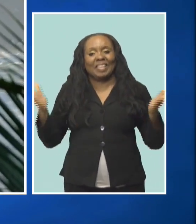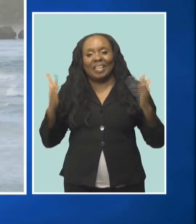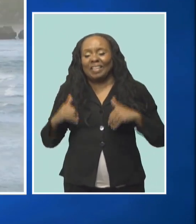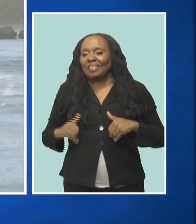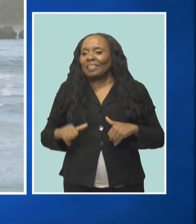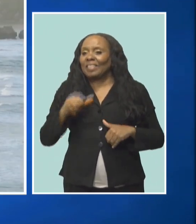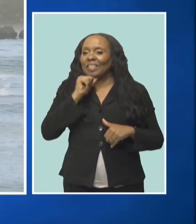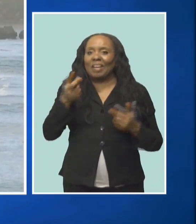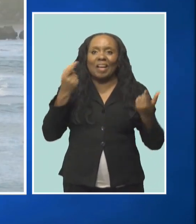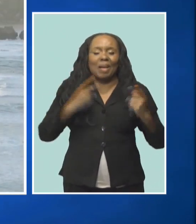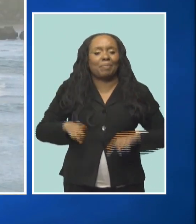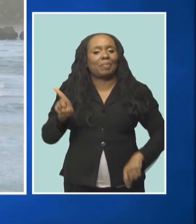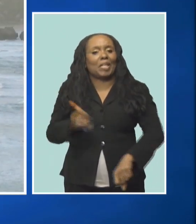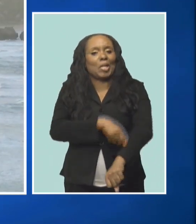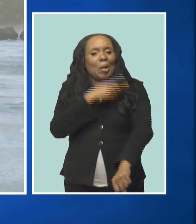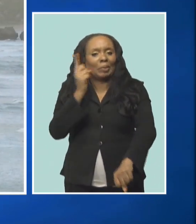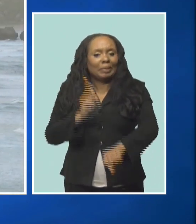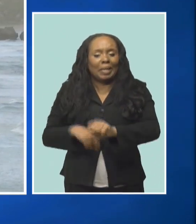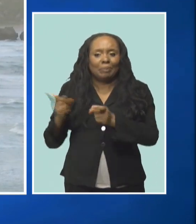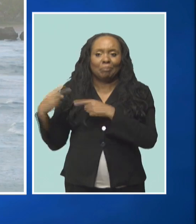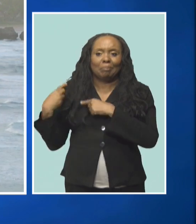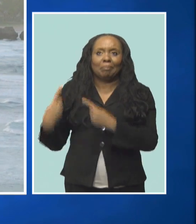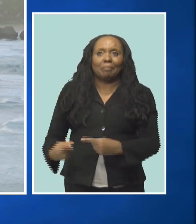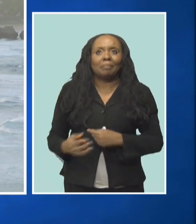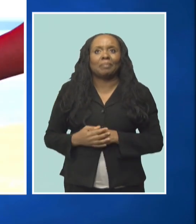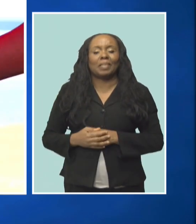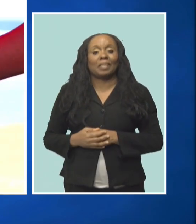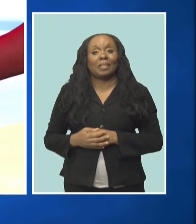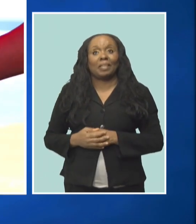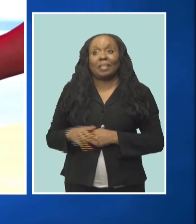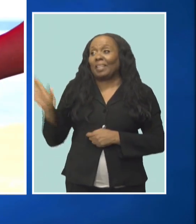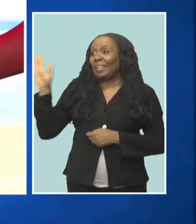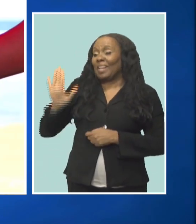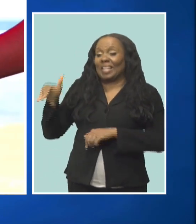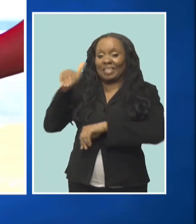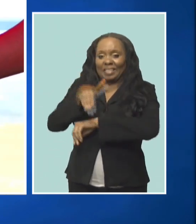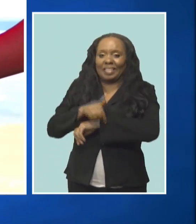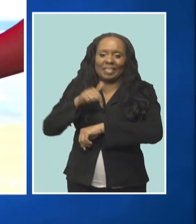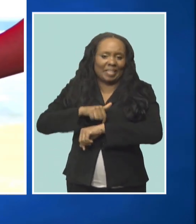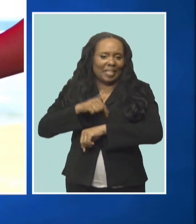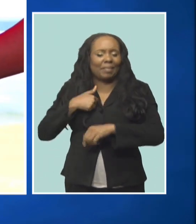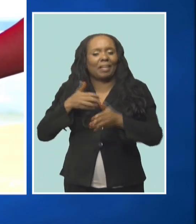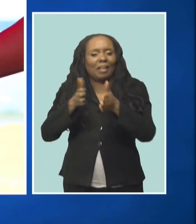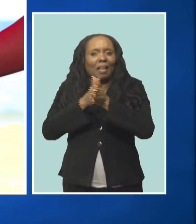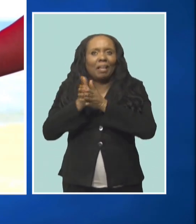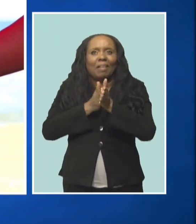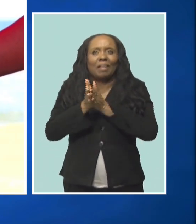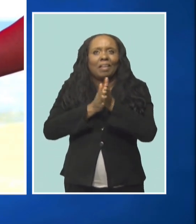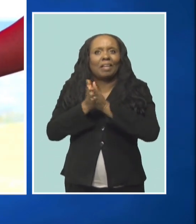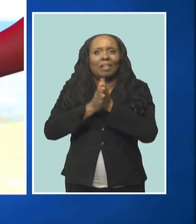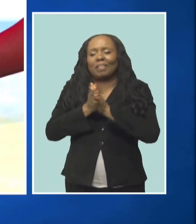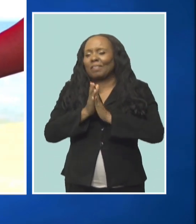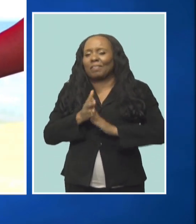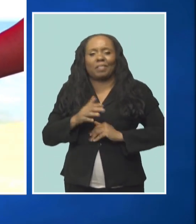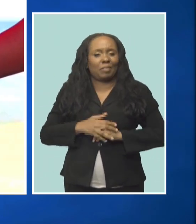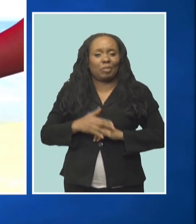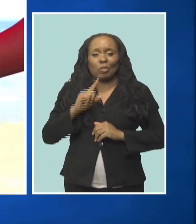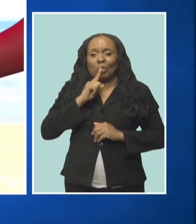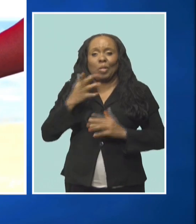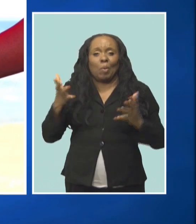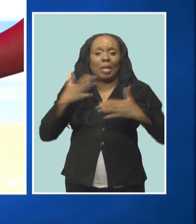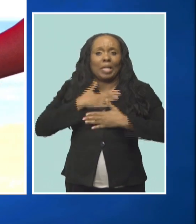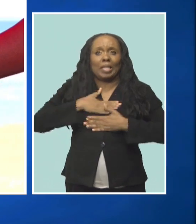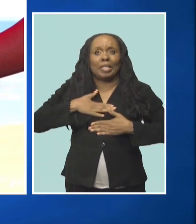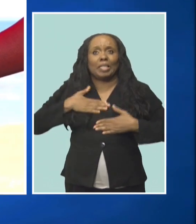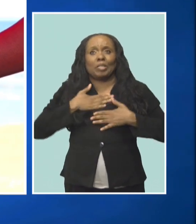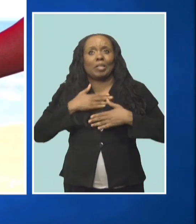had it in a long time. And Bathsheba by Night, I'm looking forward for that time as well because we had it in a long time. So I'm looking to enjoy myself